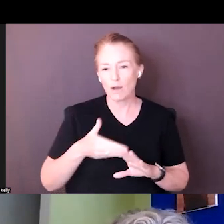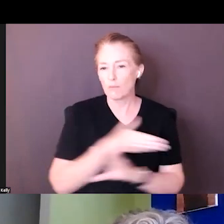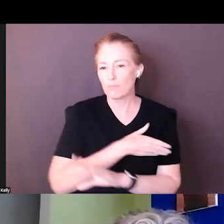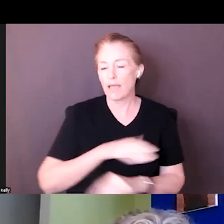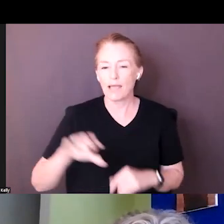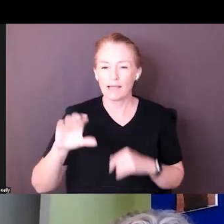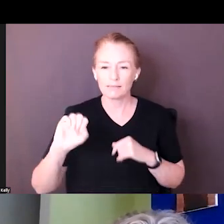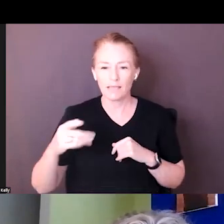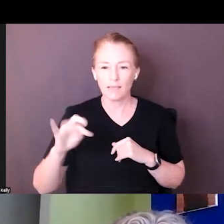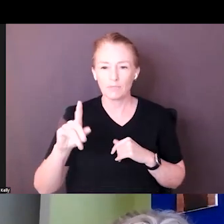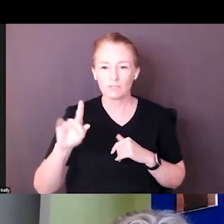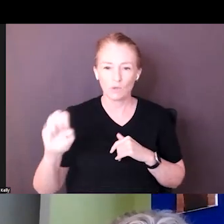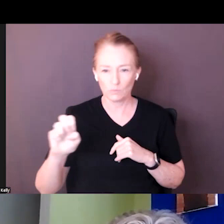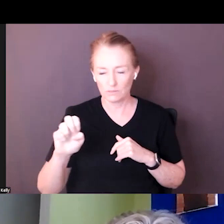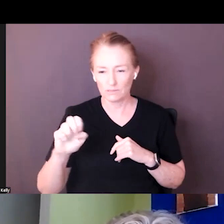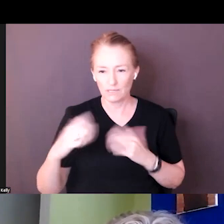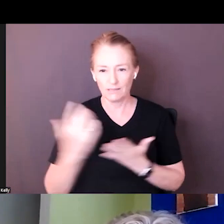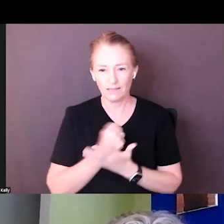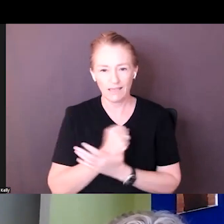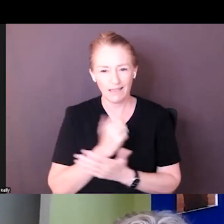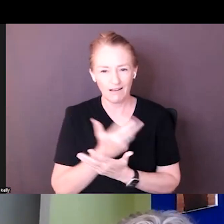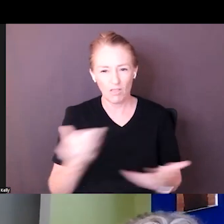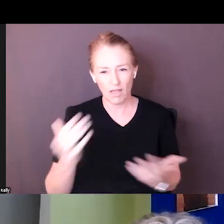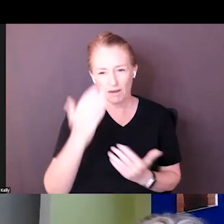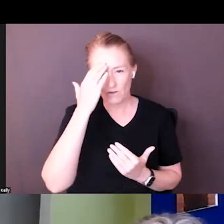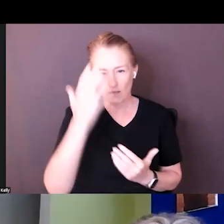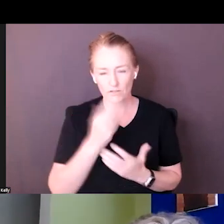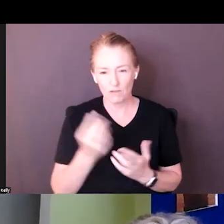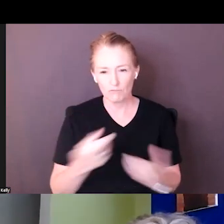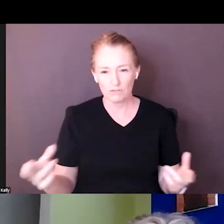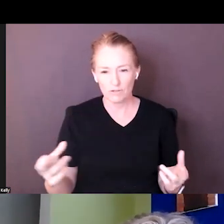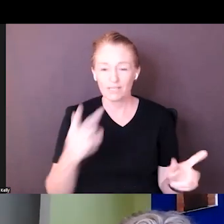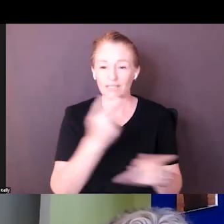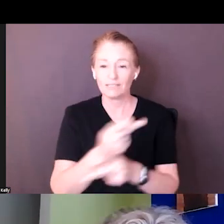gain a lot of knowledge and resource. Take care, everybody. Thank you.